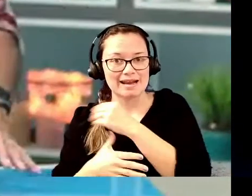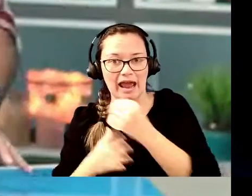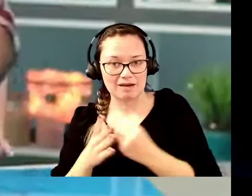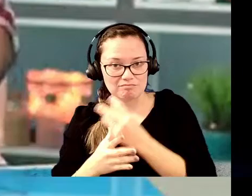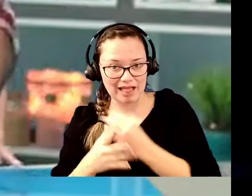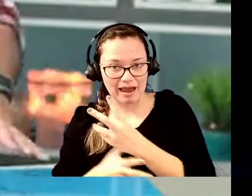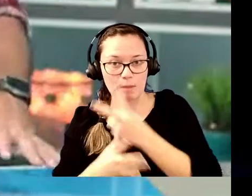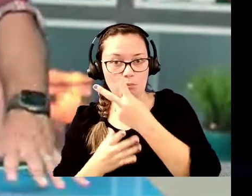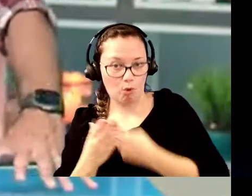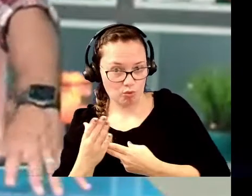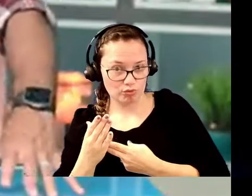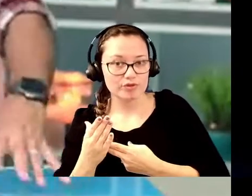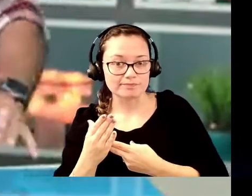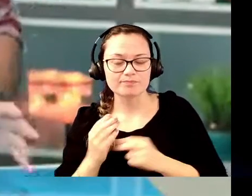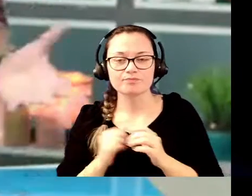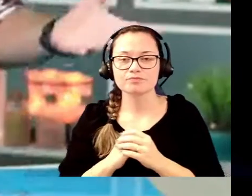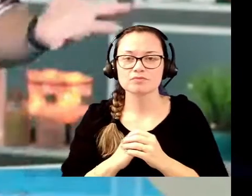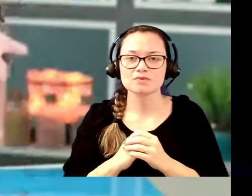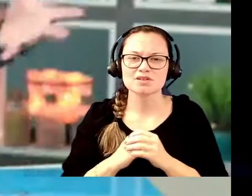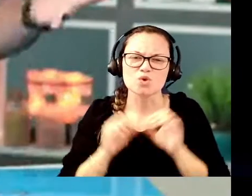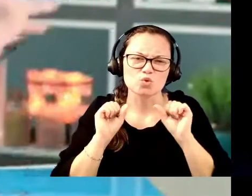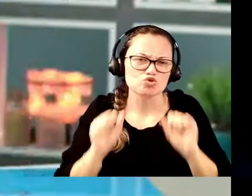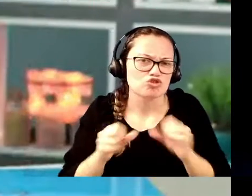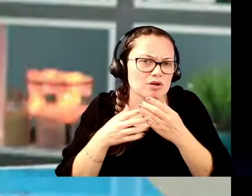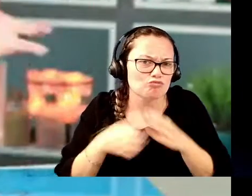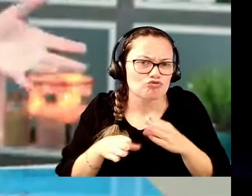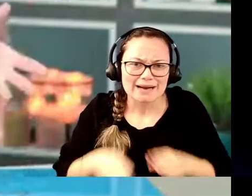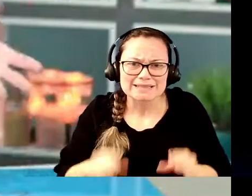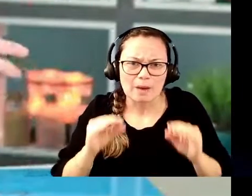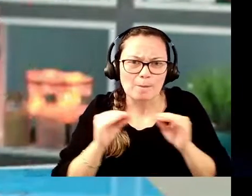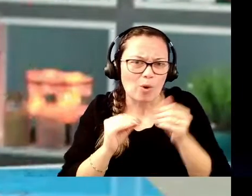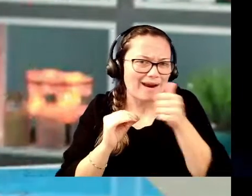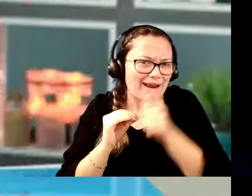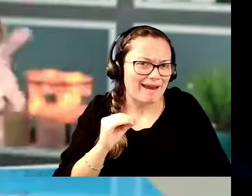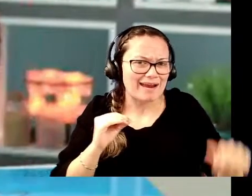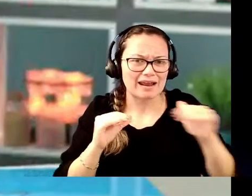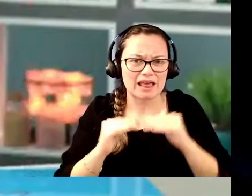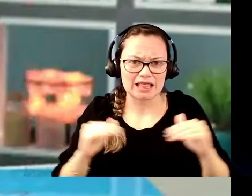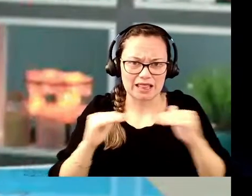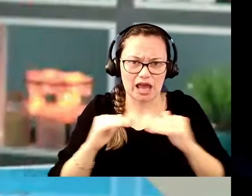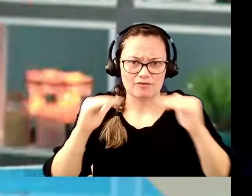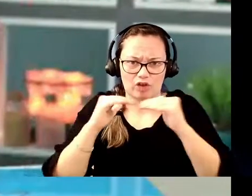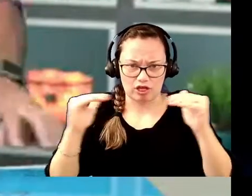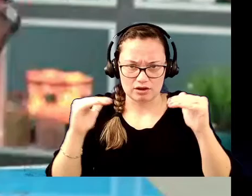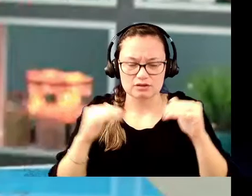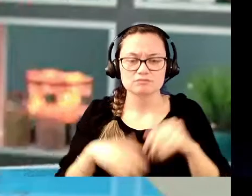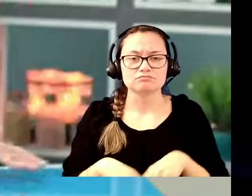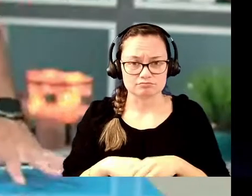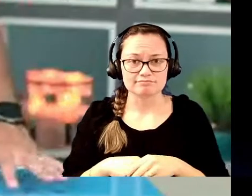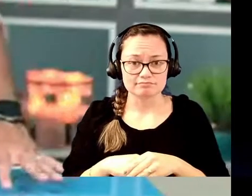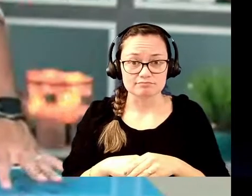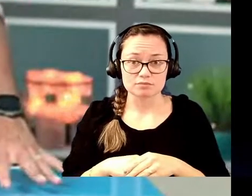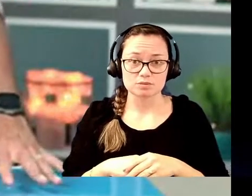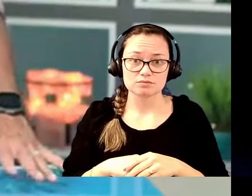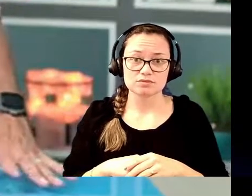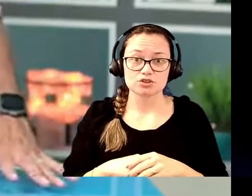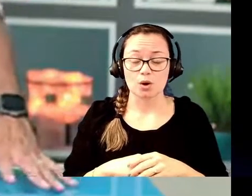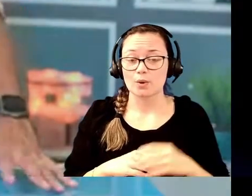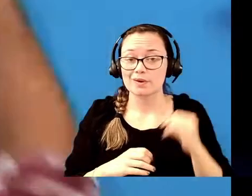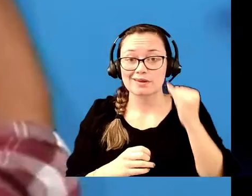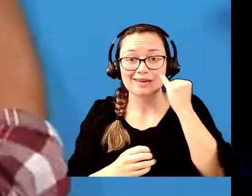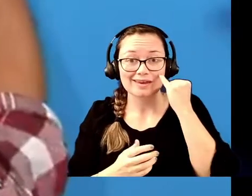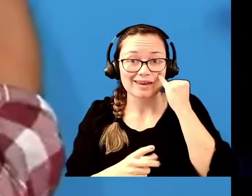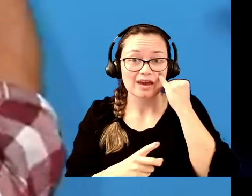more particular, we could break this down. We can break this down at almost any level, right? We could look at individual organisms, and I could say, you